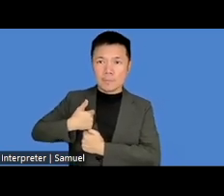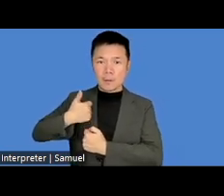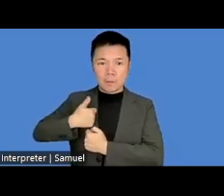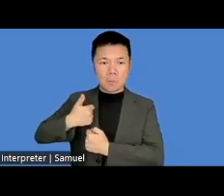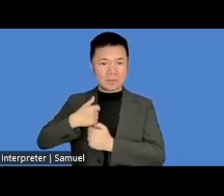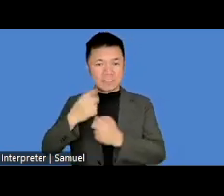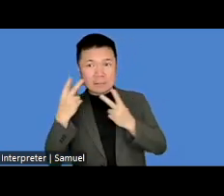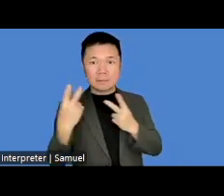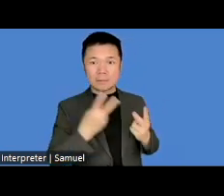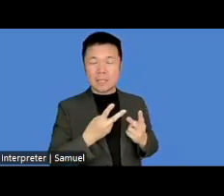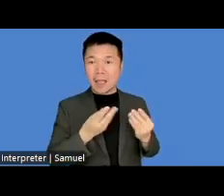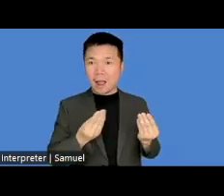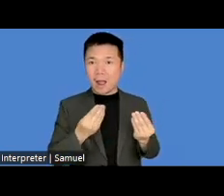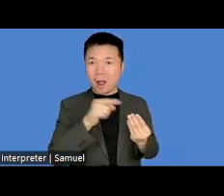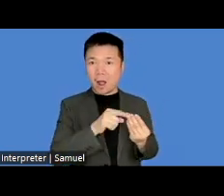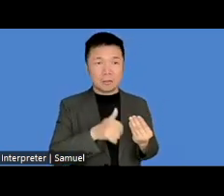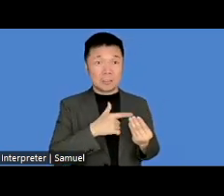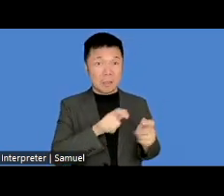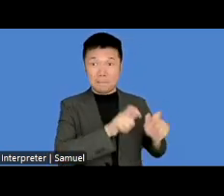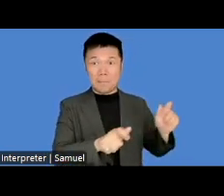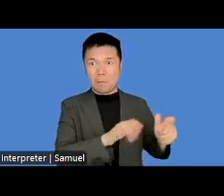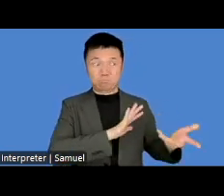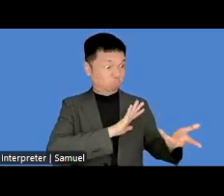avoid events with narco traffic and violence.